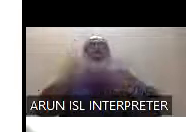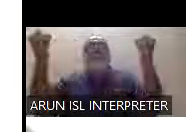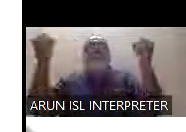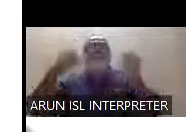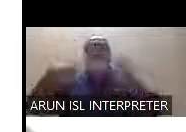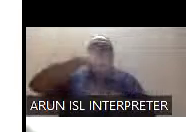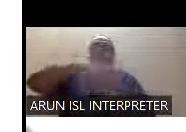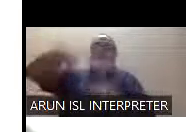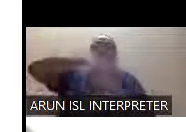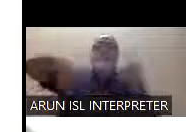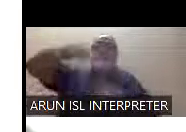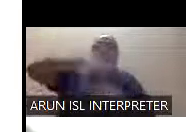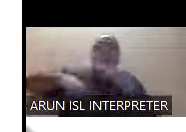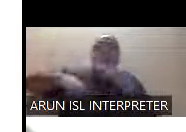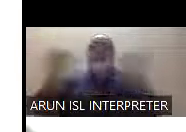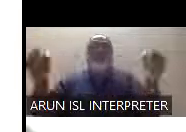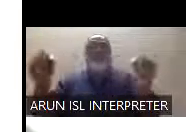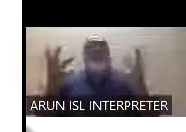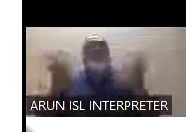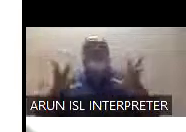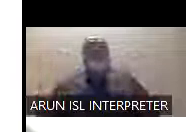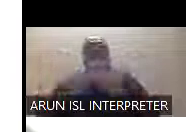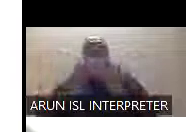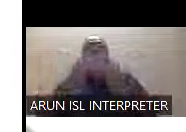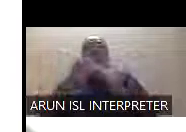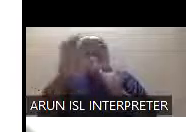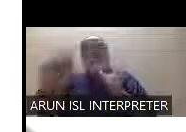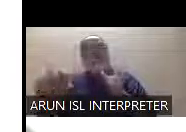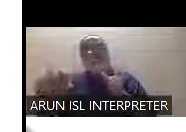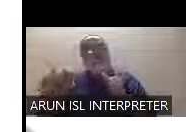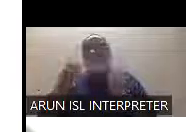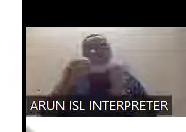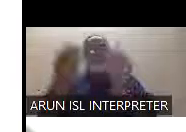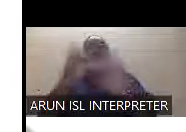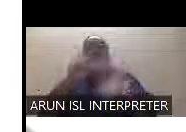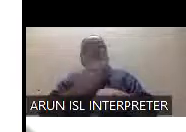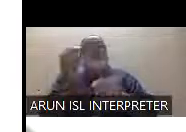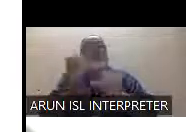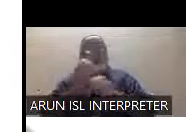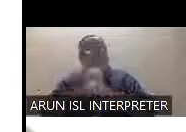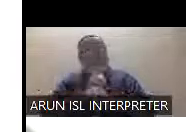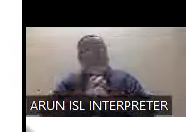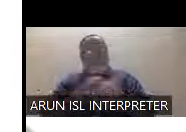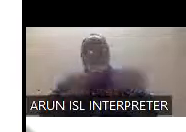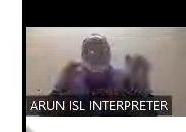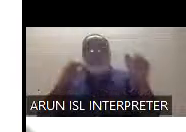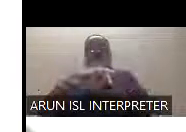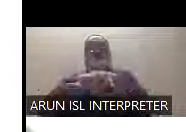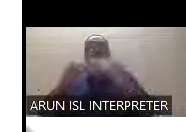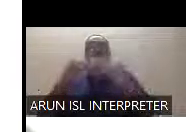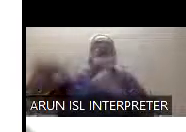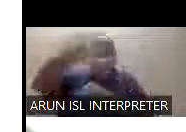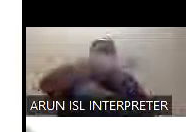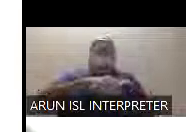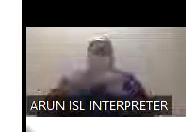people with disabilities can access good education, have opportunities for livelihood, and be better integrated socially and culturally.